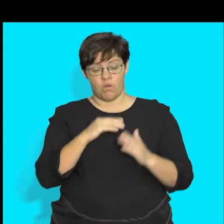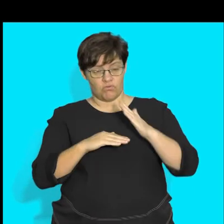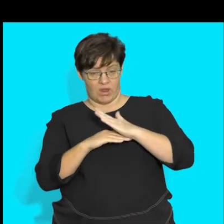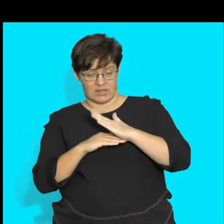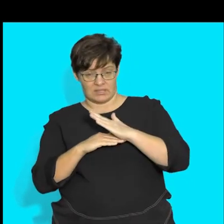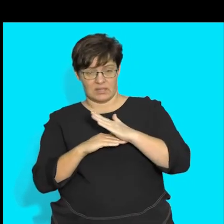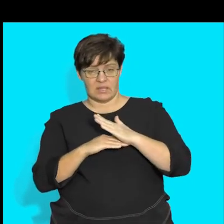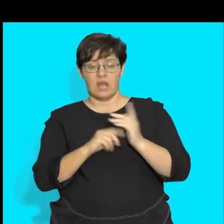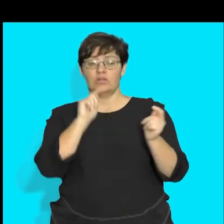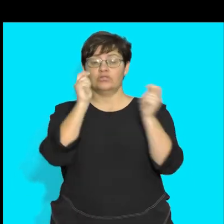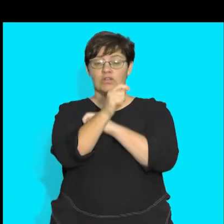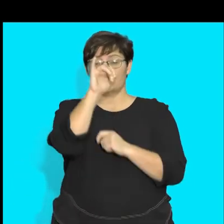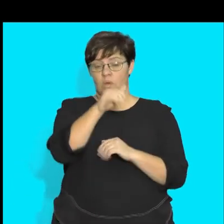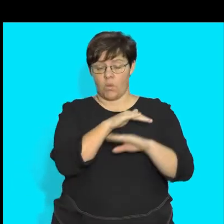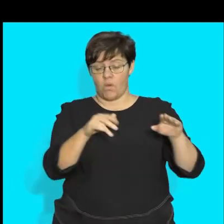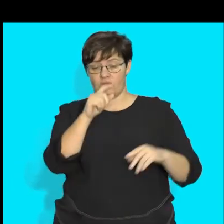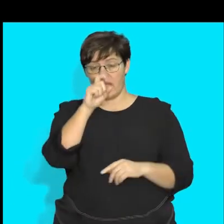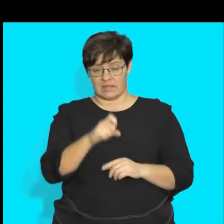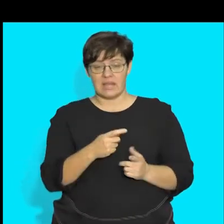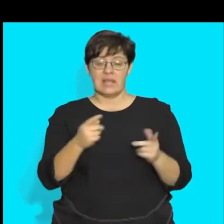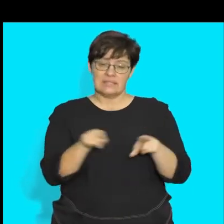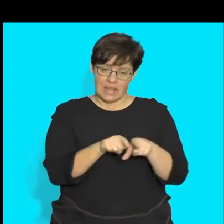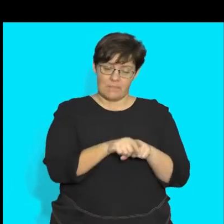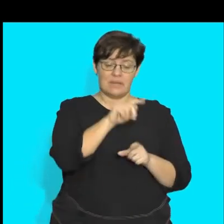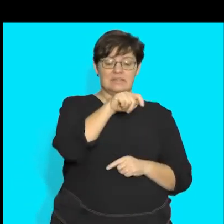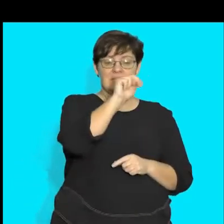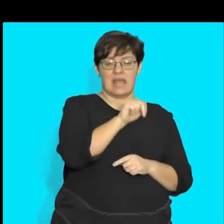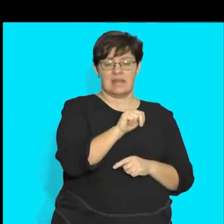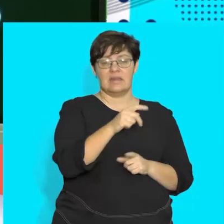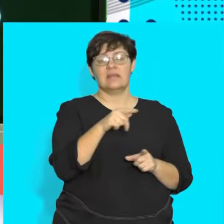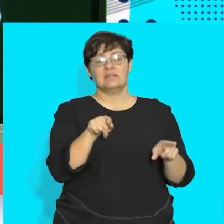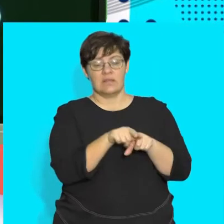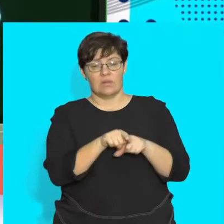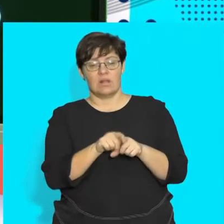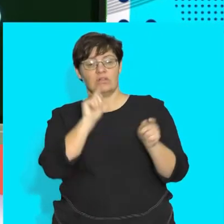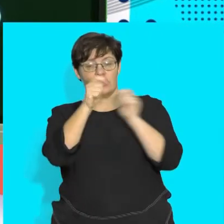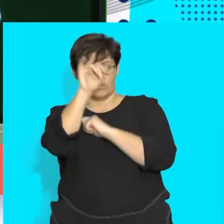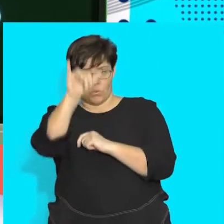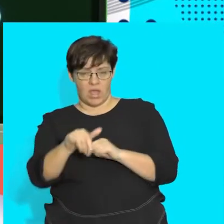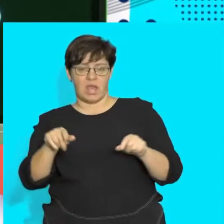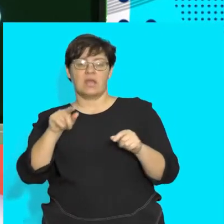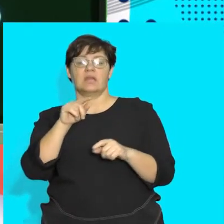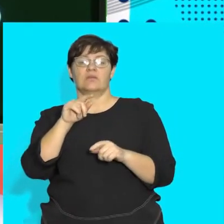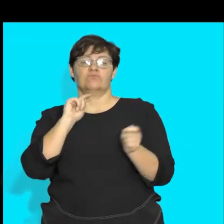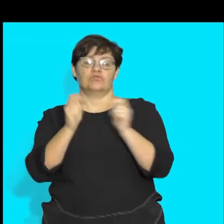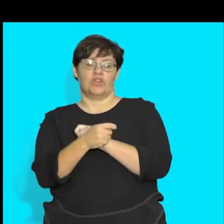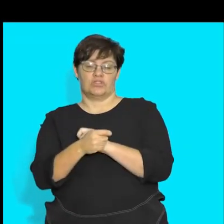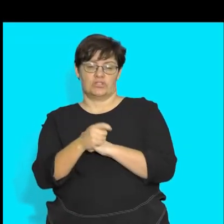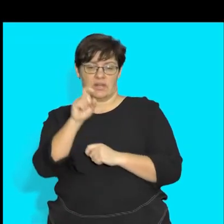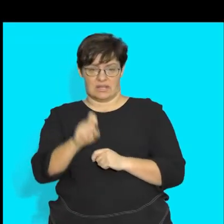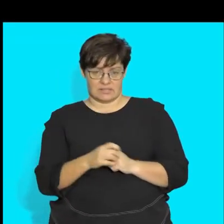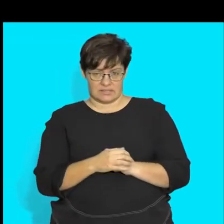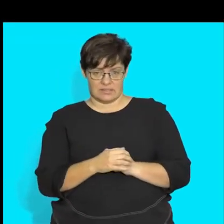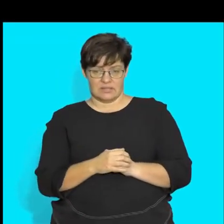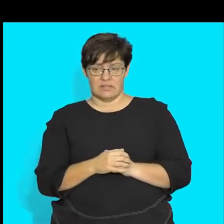in x, and tan is equal to the change in y and change in x, and that's our formula. Our formula is going to be